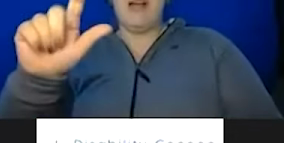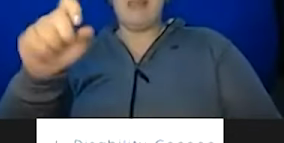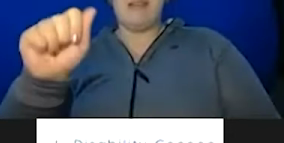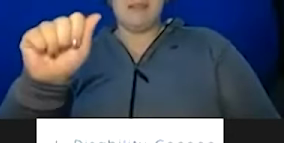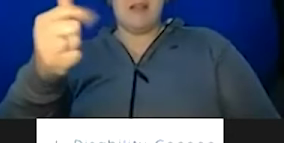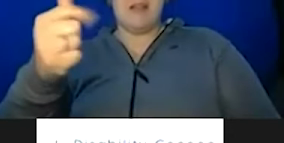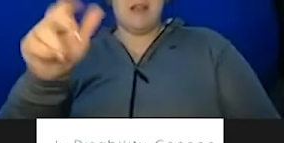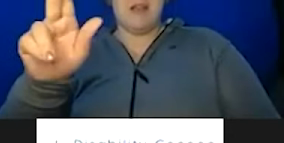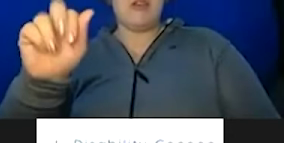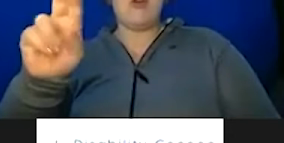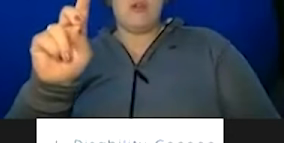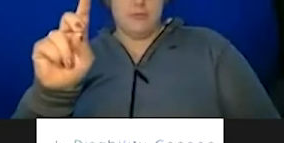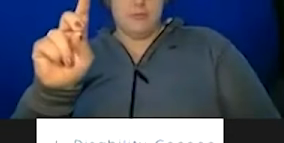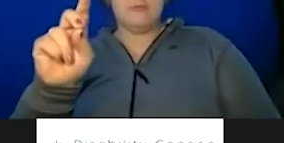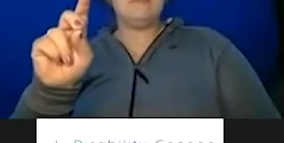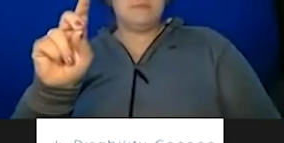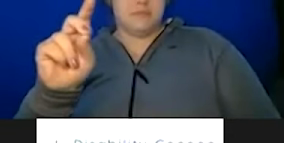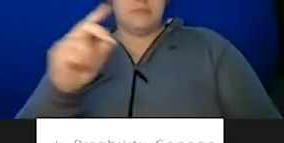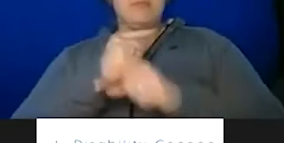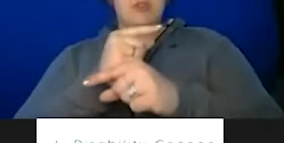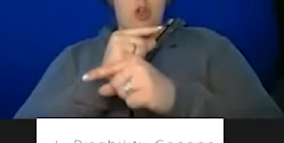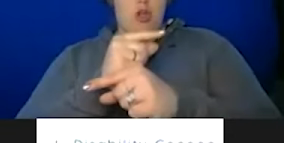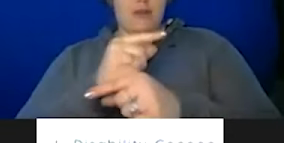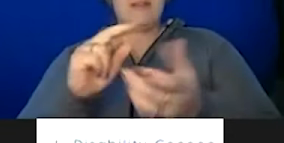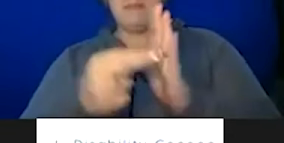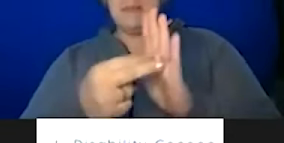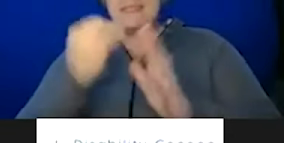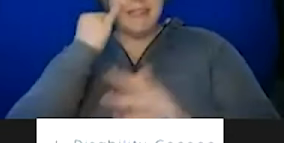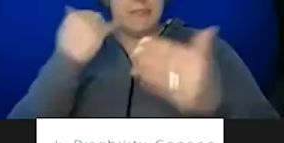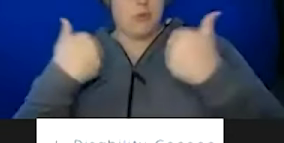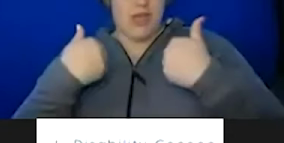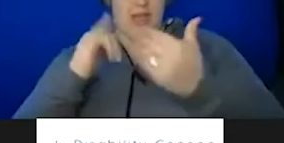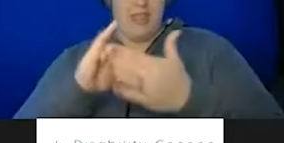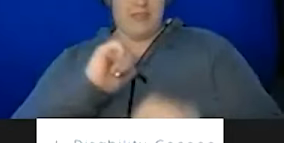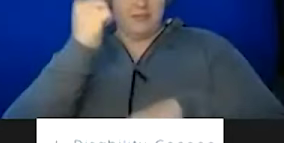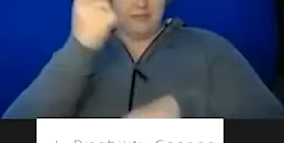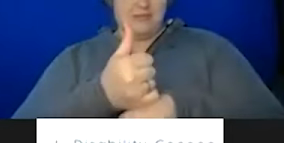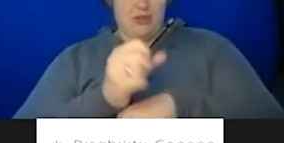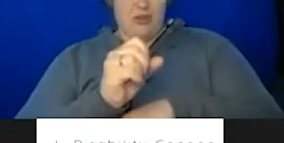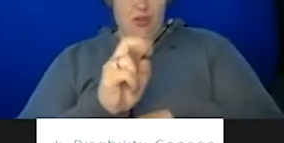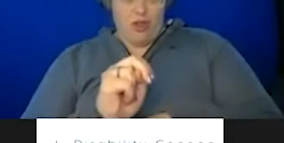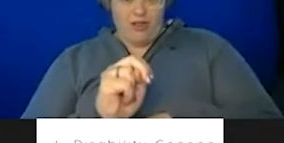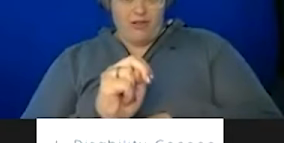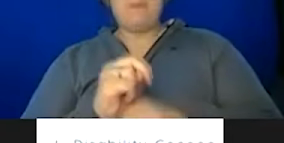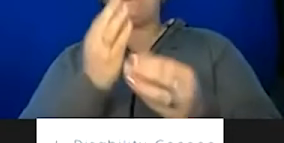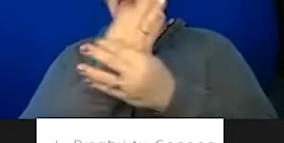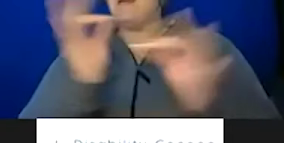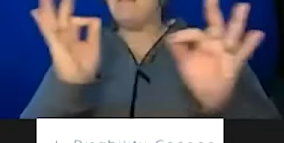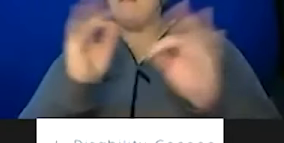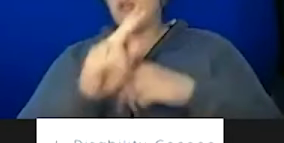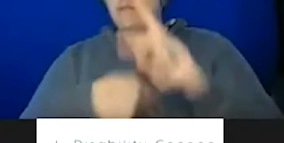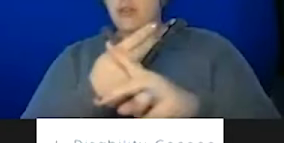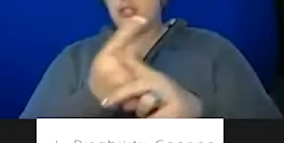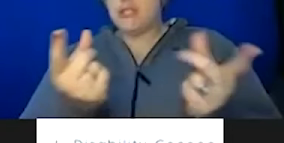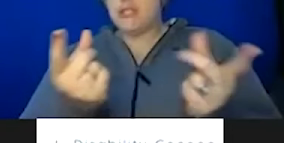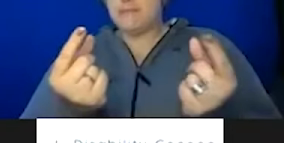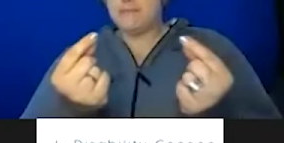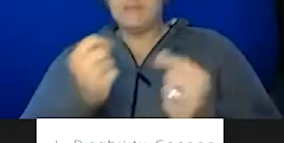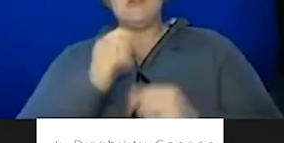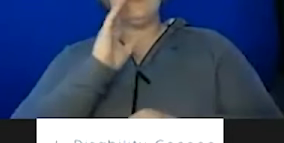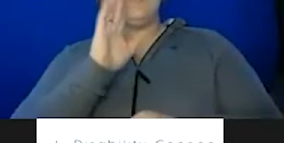basically what it does is if you have this enabled, the free version will